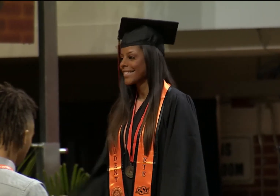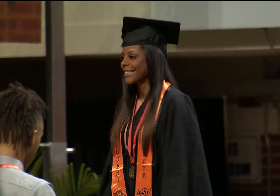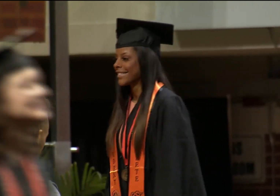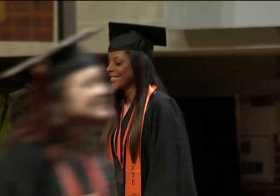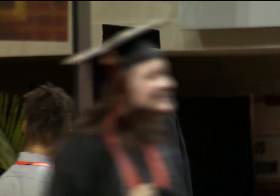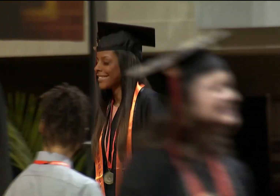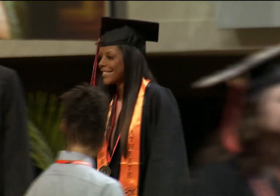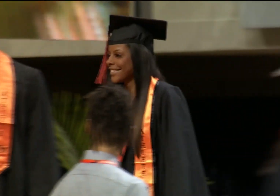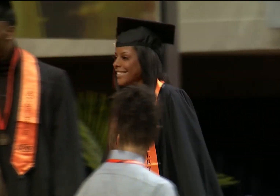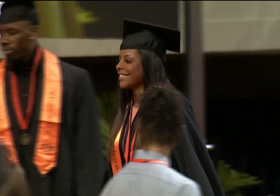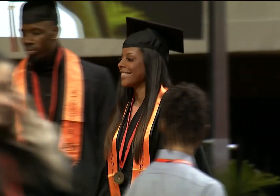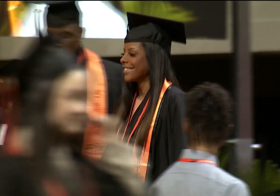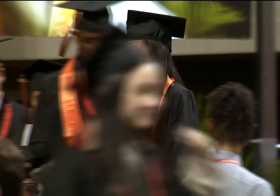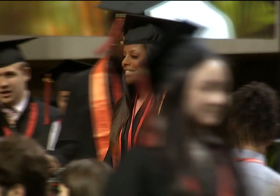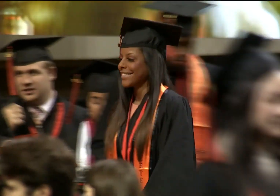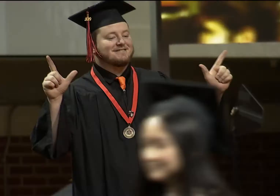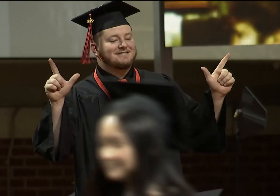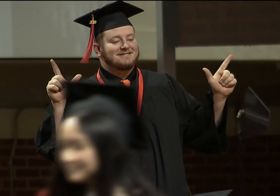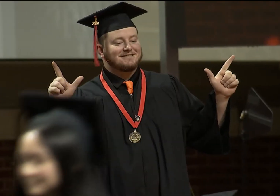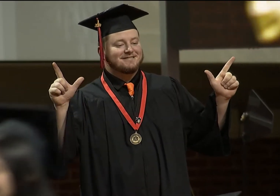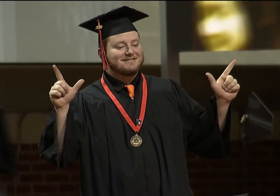Latricia Smith.